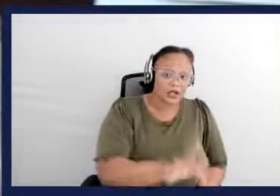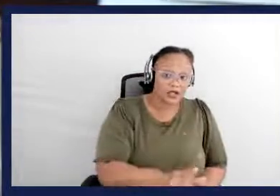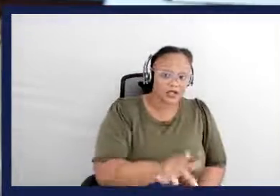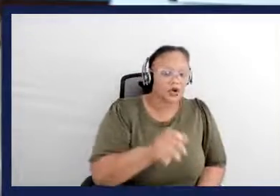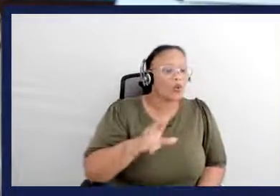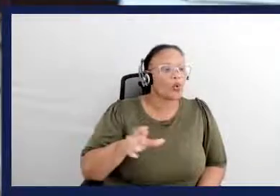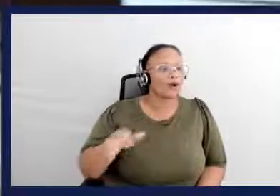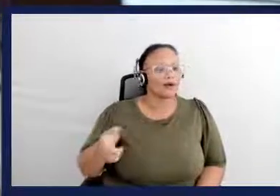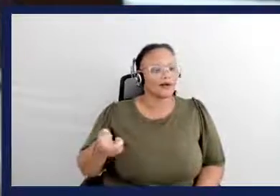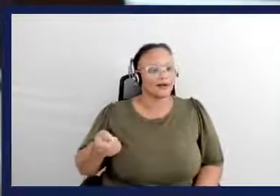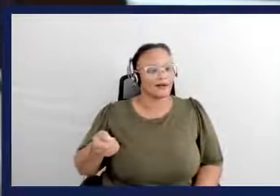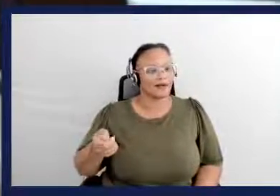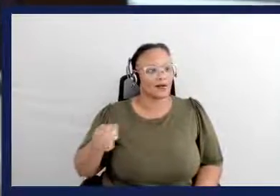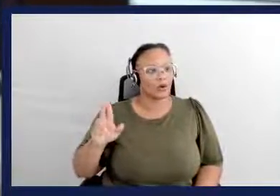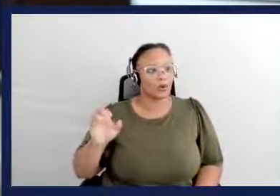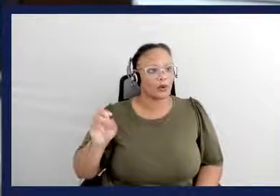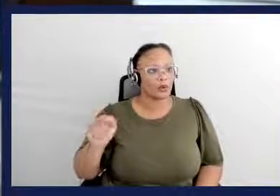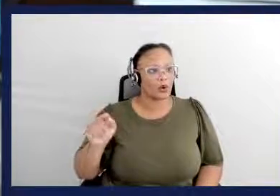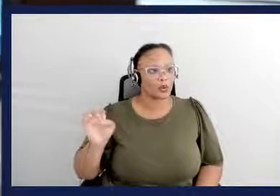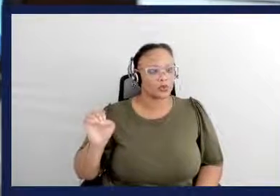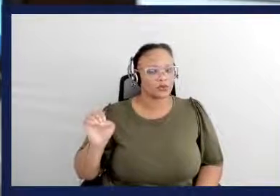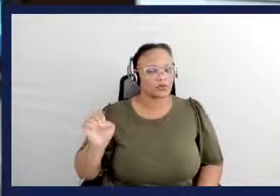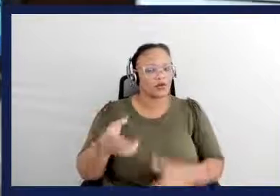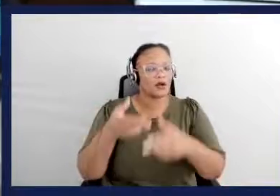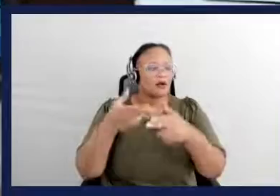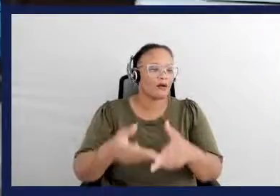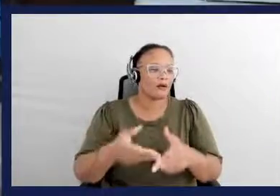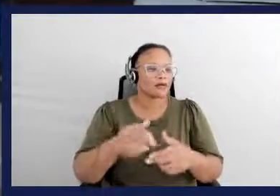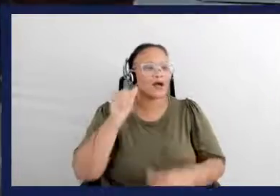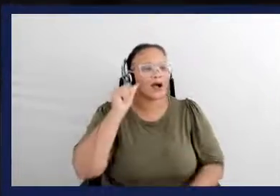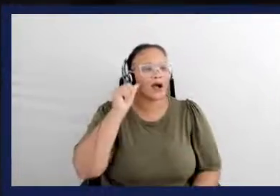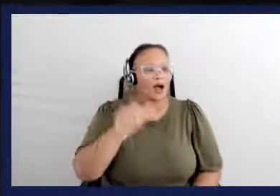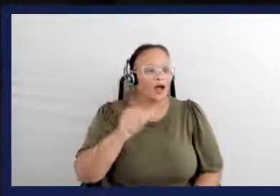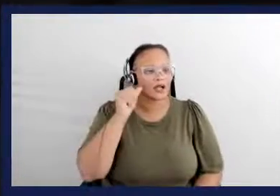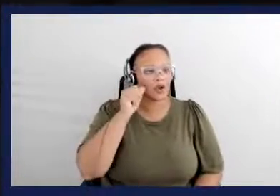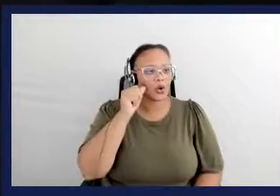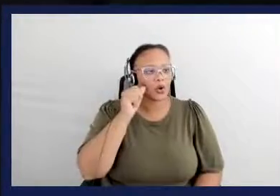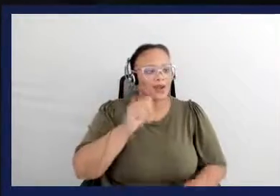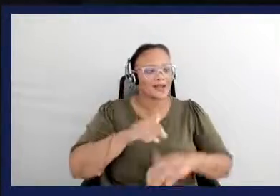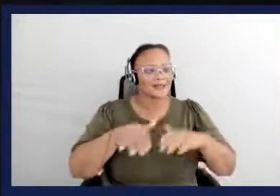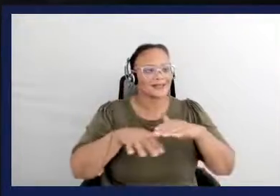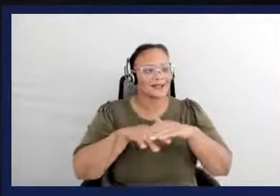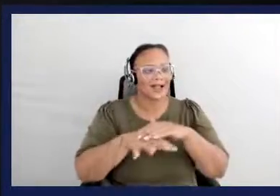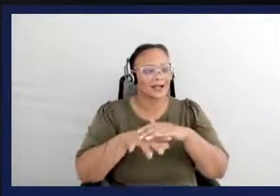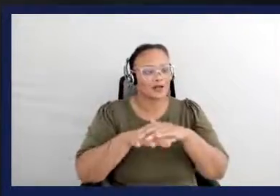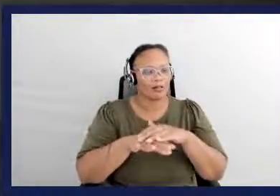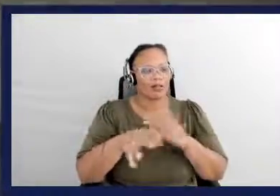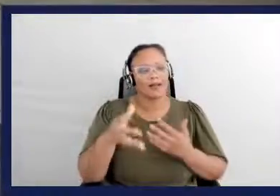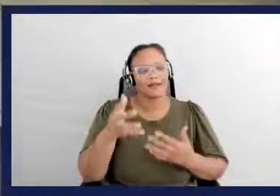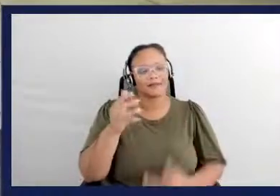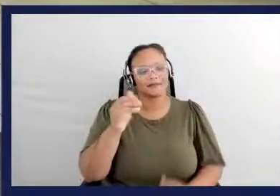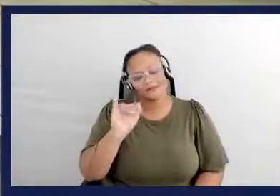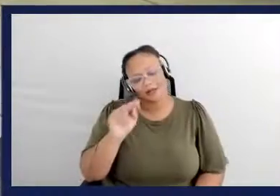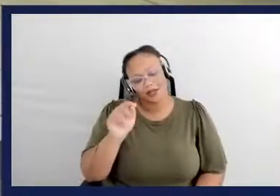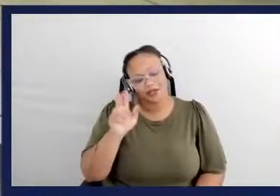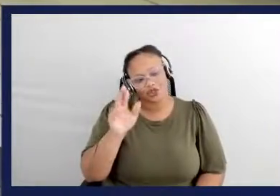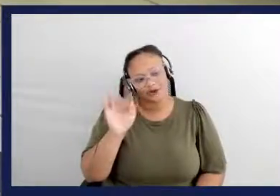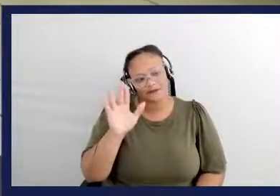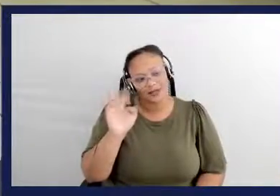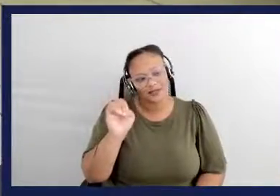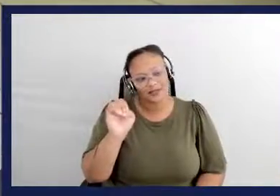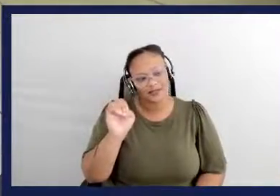an ATI, or Audio Tactical Interface device, that would allow them to progress through the process, even